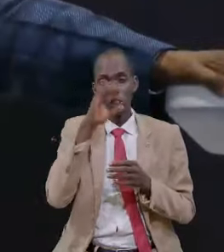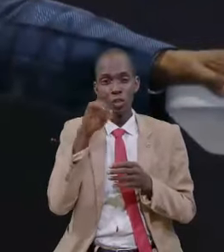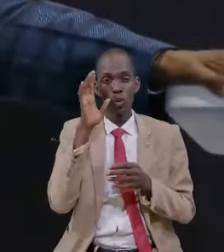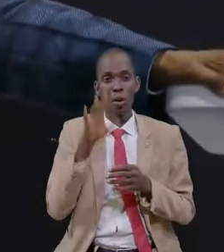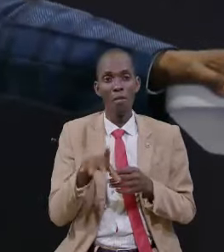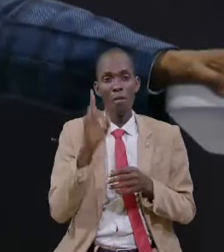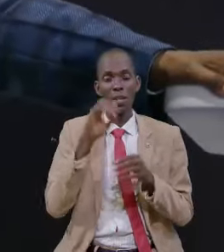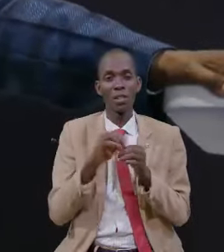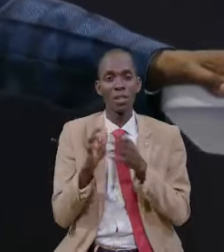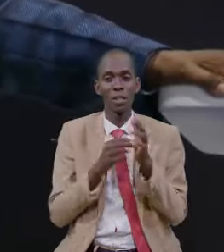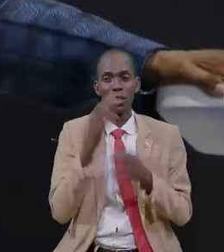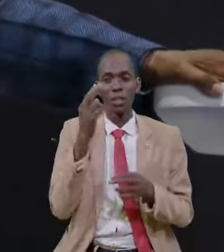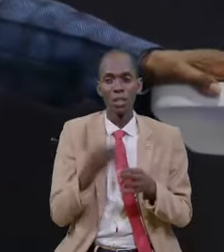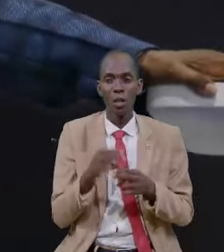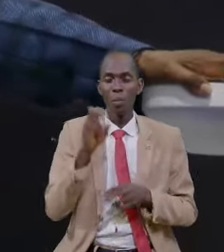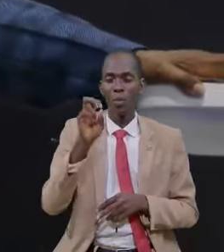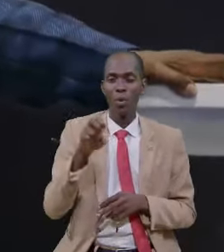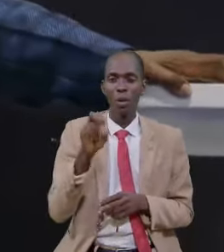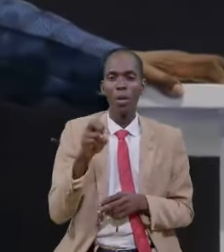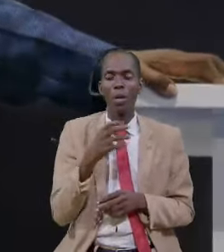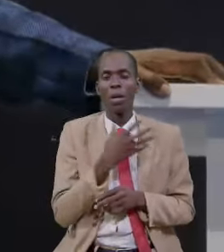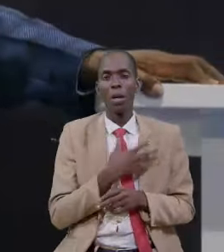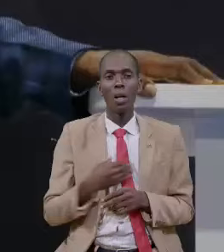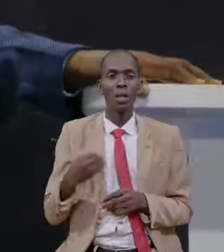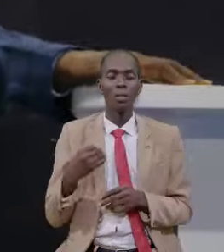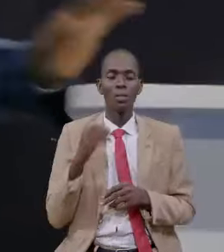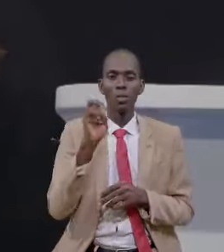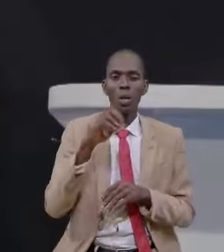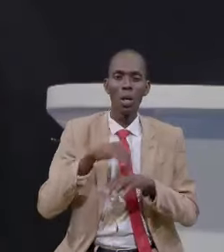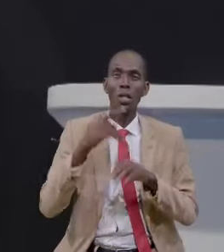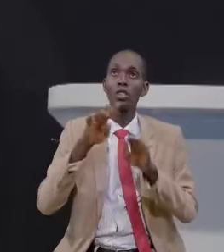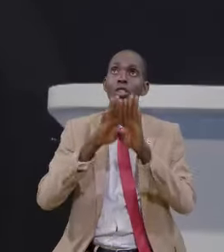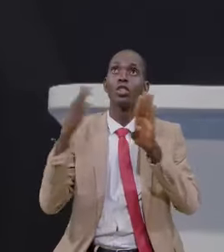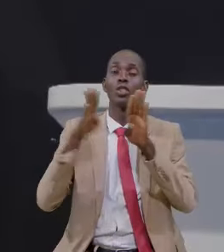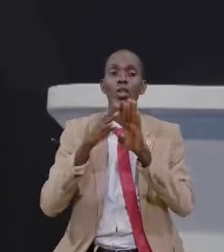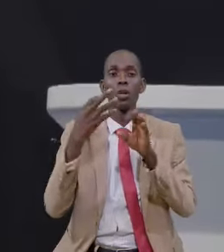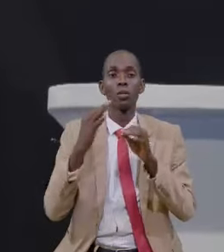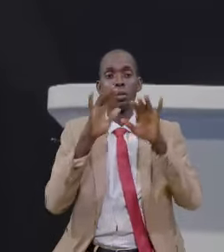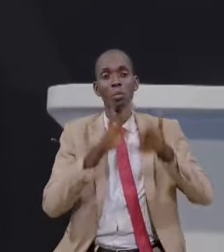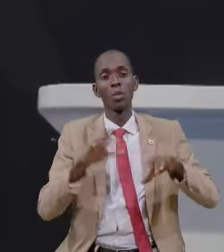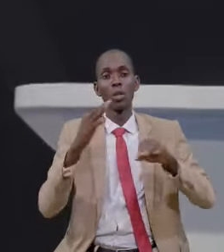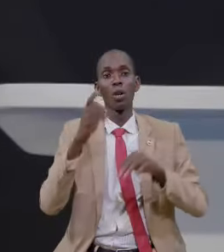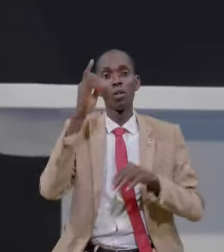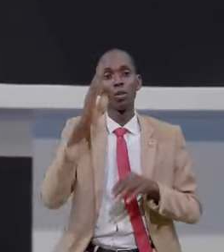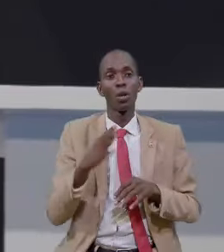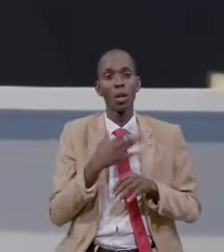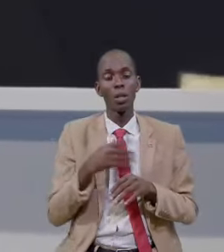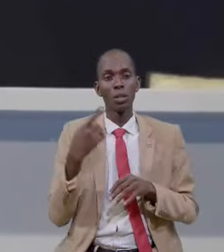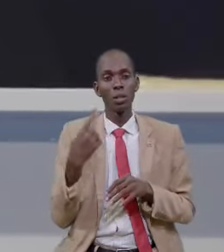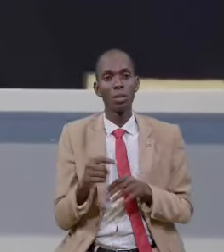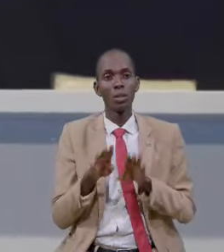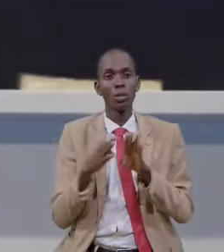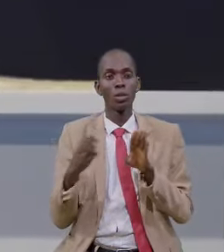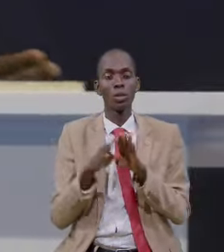It's knock at the door of the mercy of God, and the door will be open. And when we ask